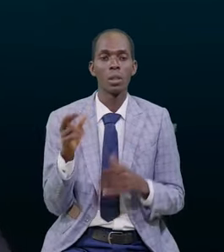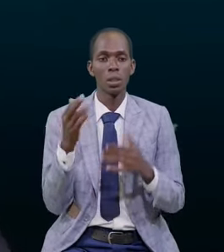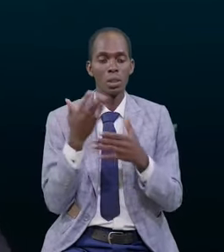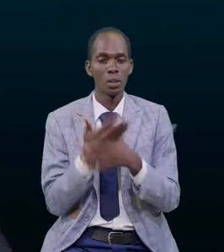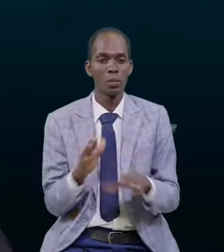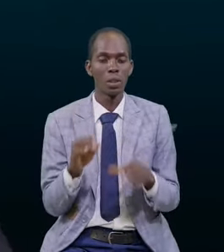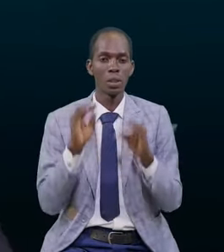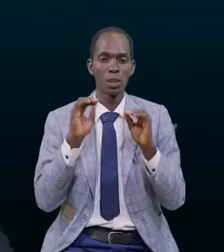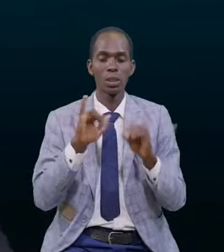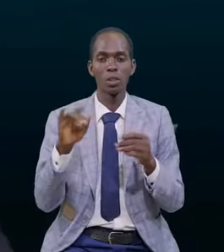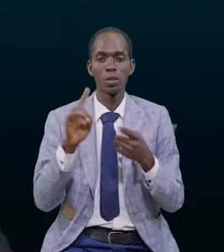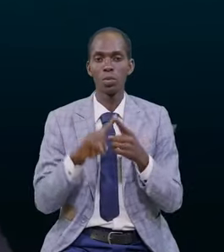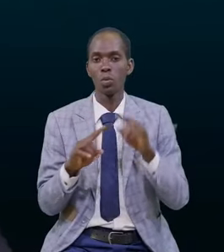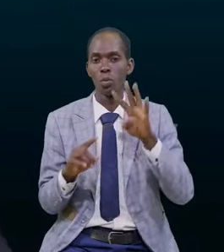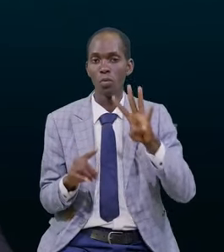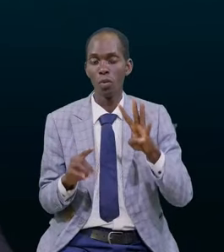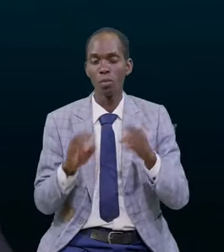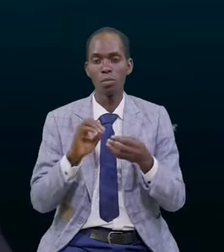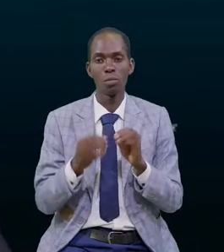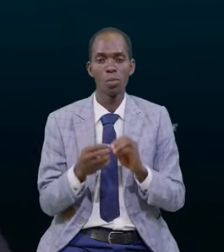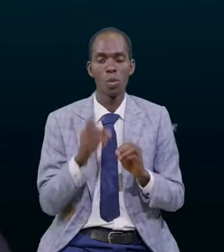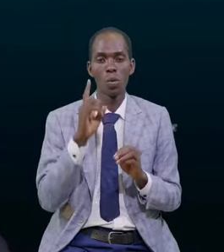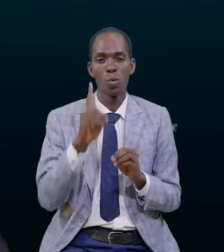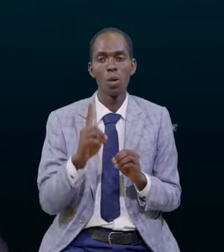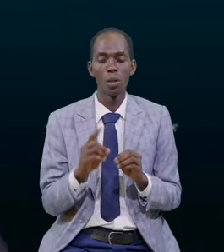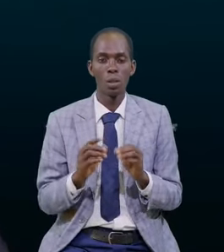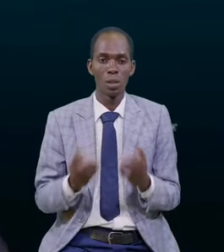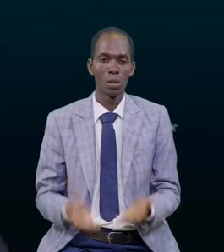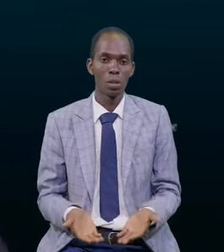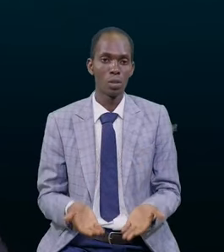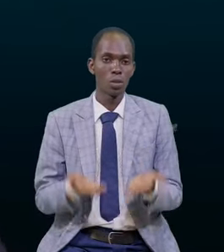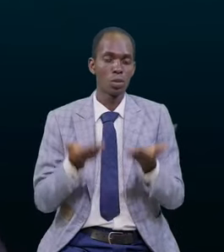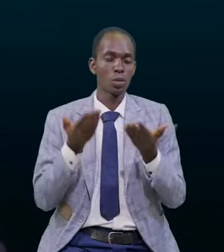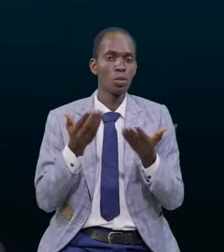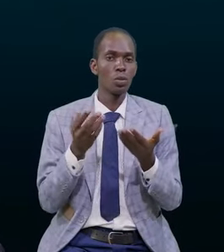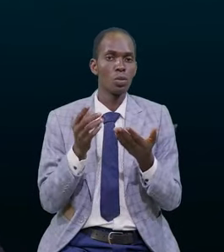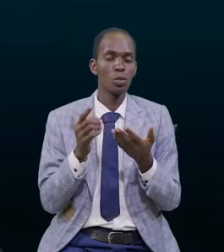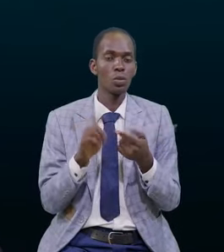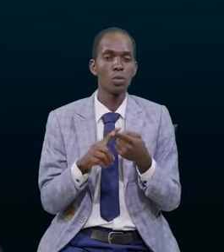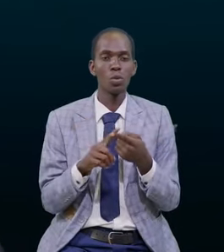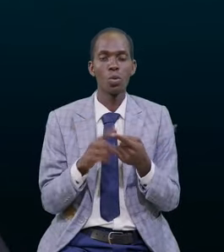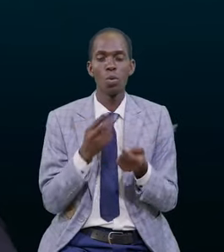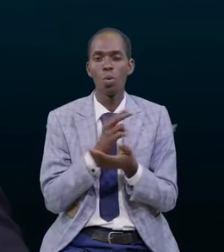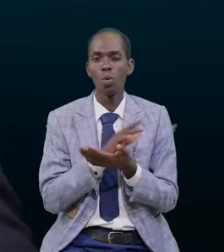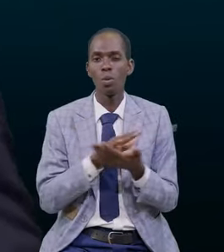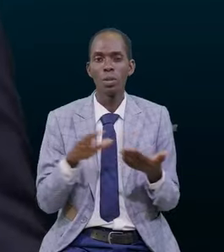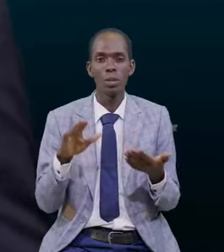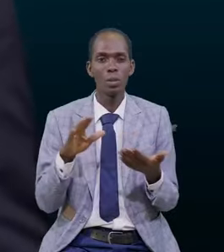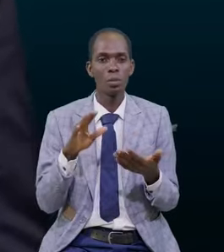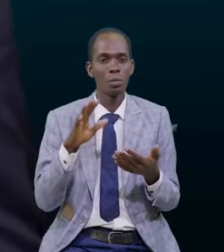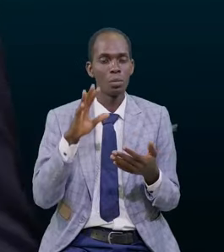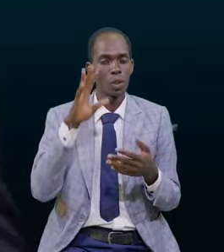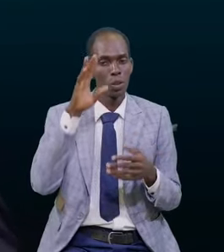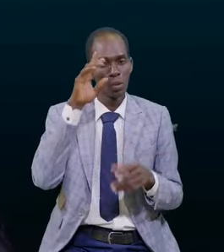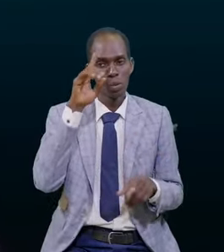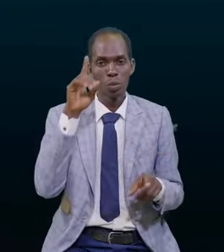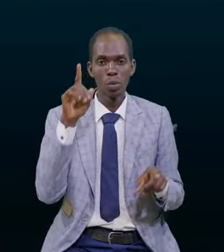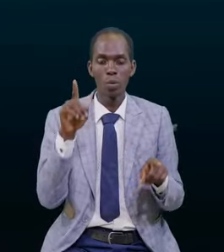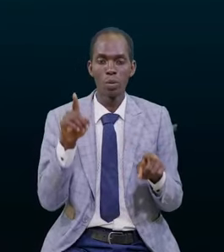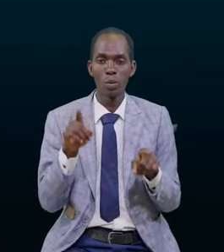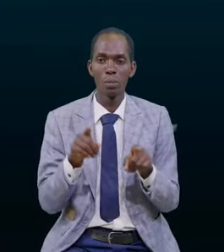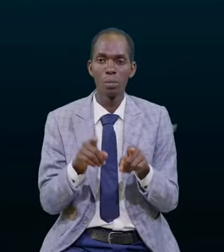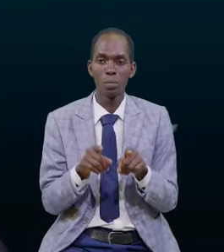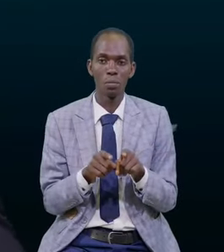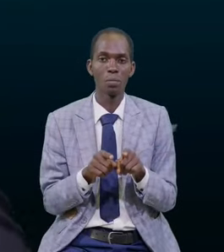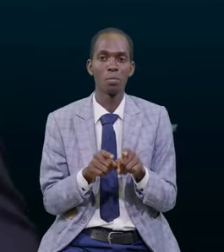exaltation to Holy brethren we find that in the very first verse the opening verse exaltation to